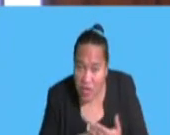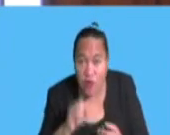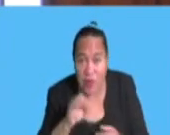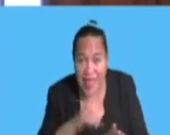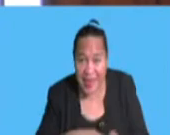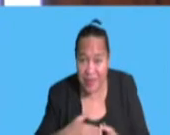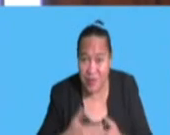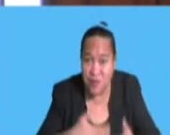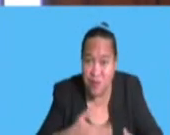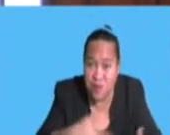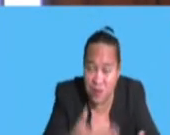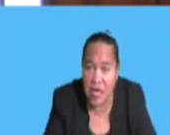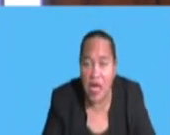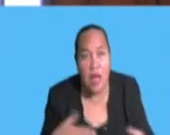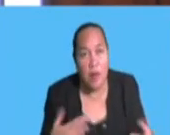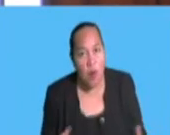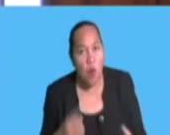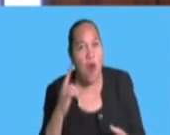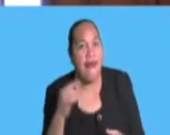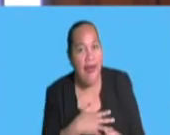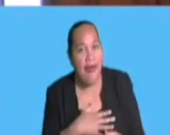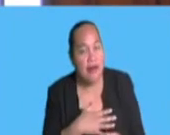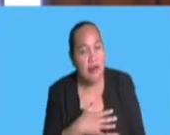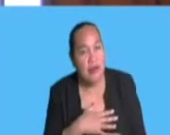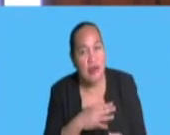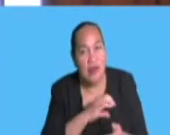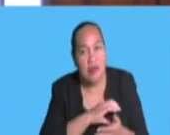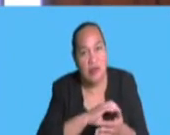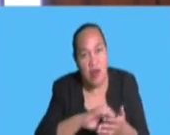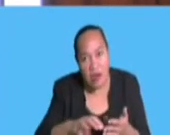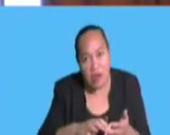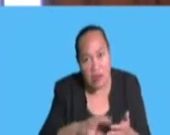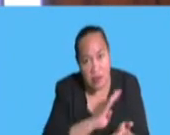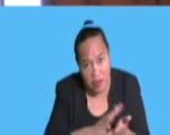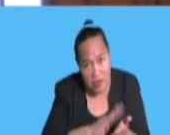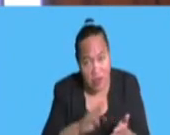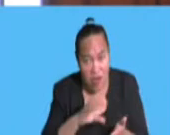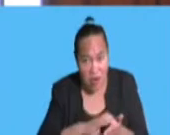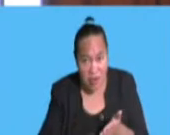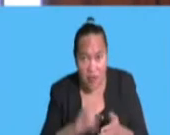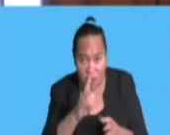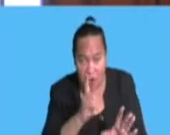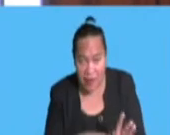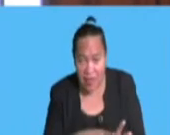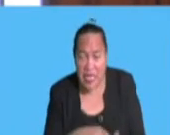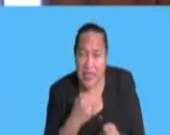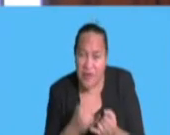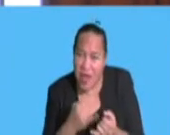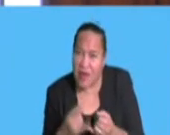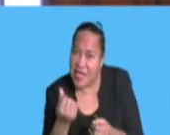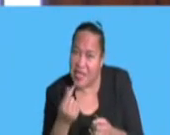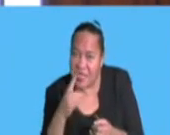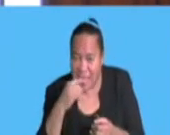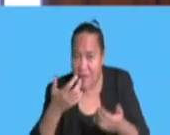a year, or only approximately 2.5% of the current budget. This is very easily